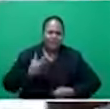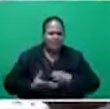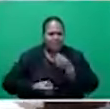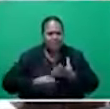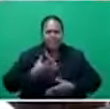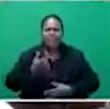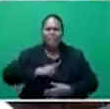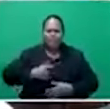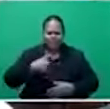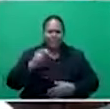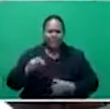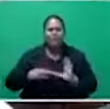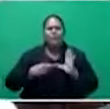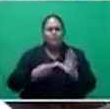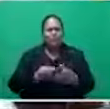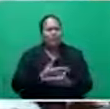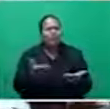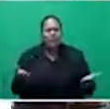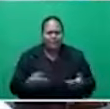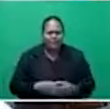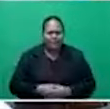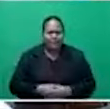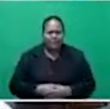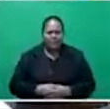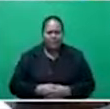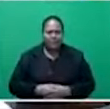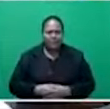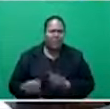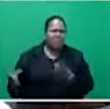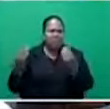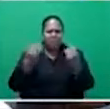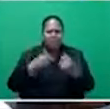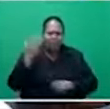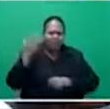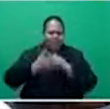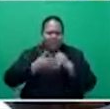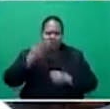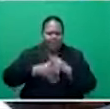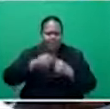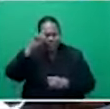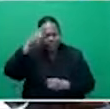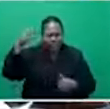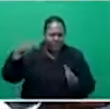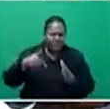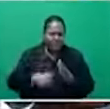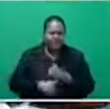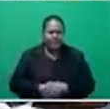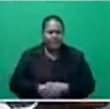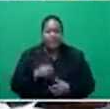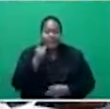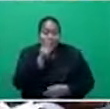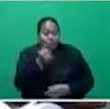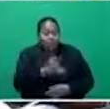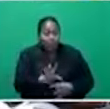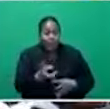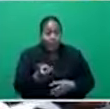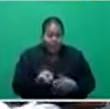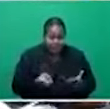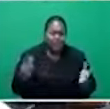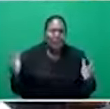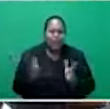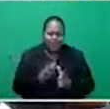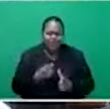to them. Making all these flippant comments. These are for people who already have an income. Say less than $50,000 you'll